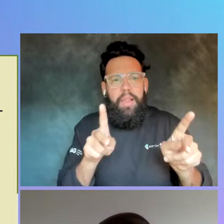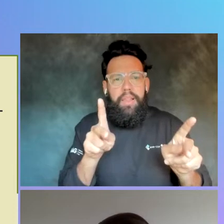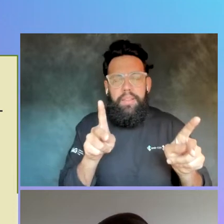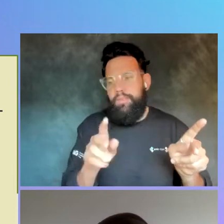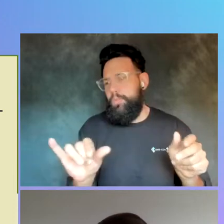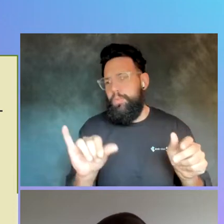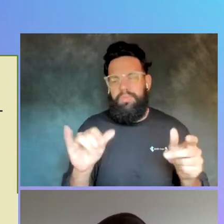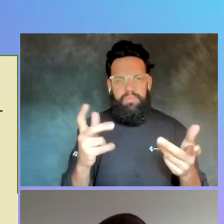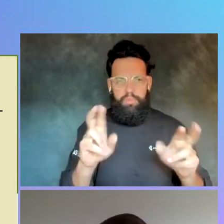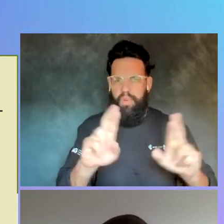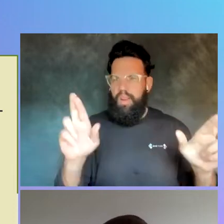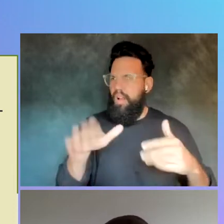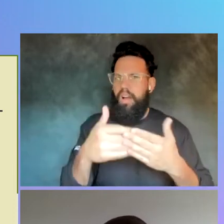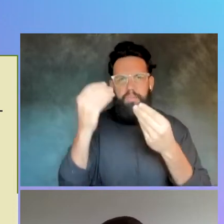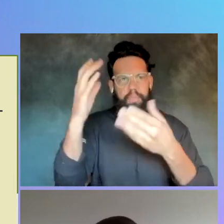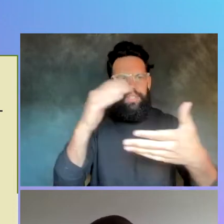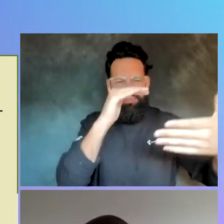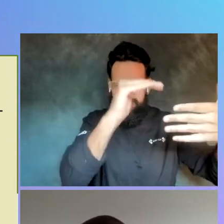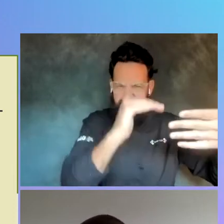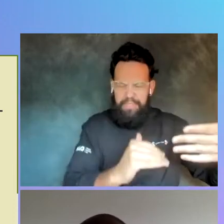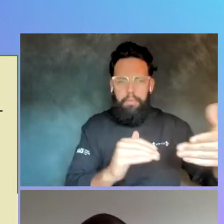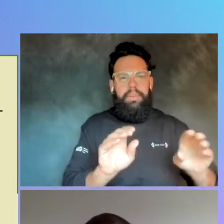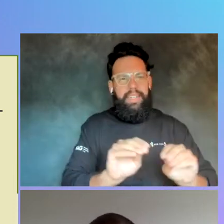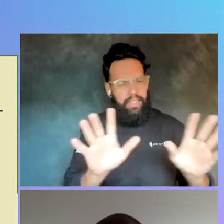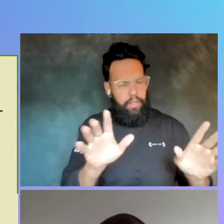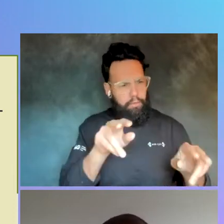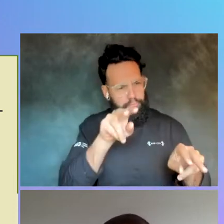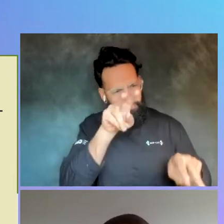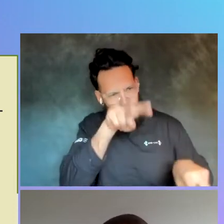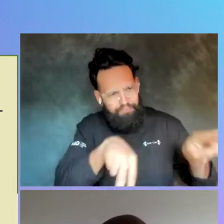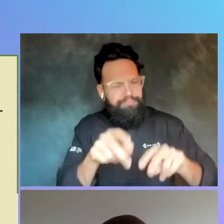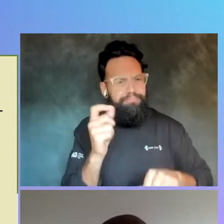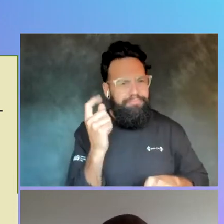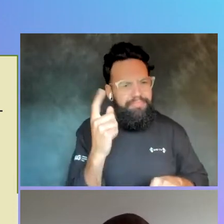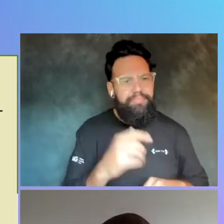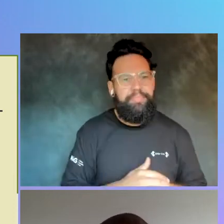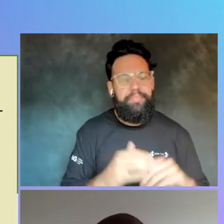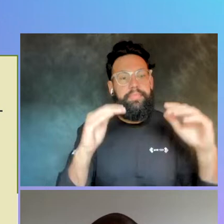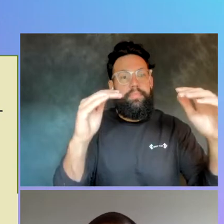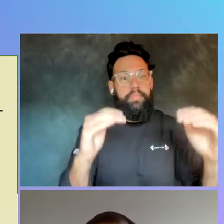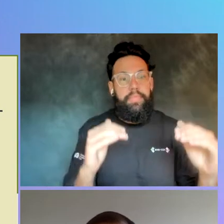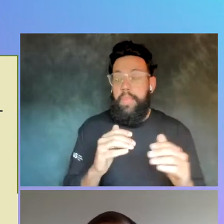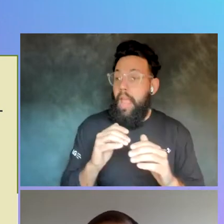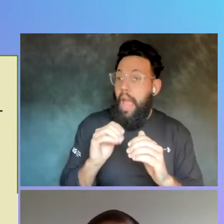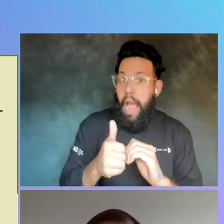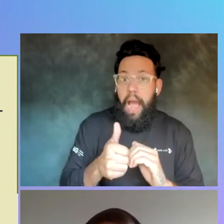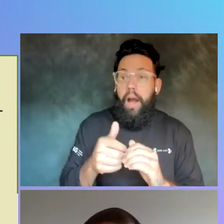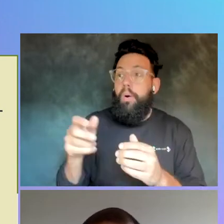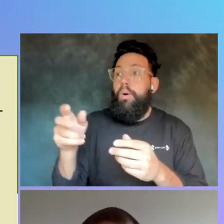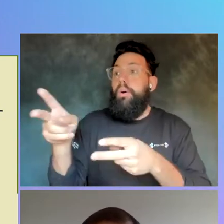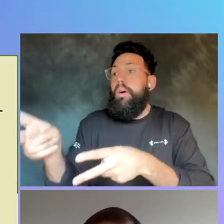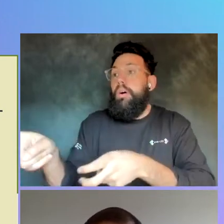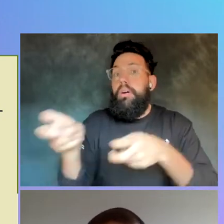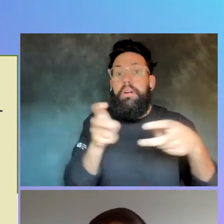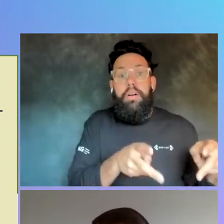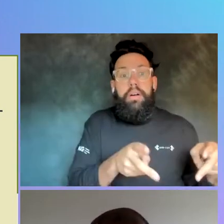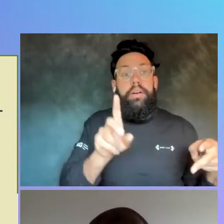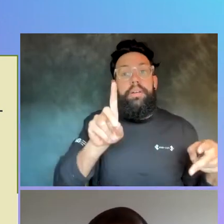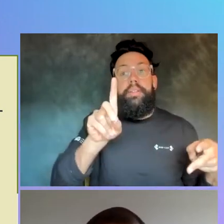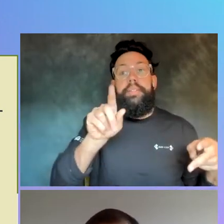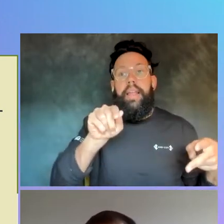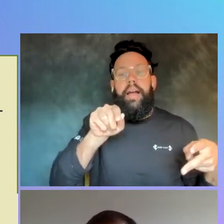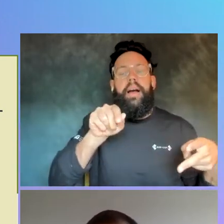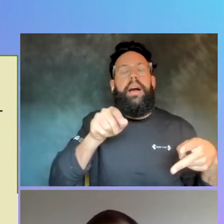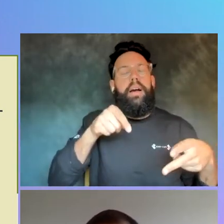from. The tool actually doing the data gathering and forwarding it to the developer hub is the Axe